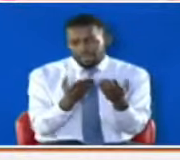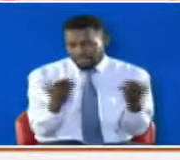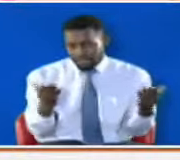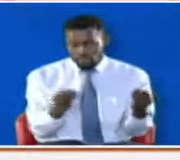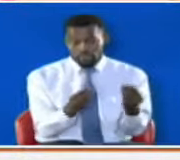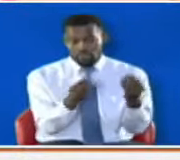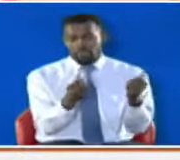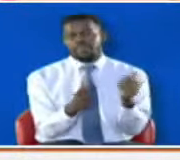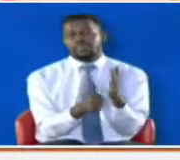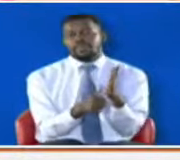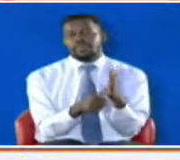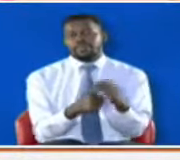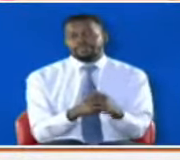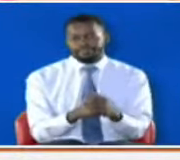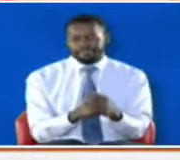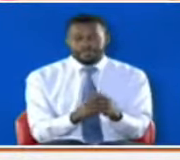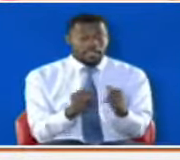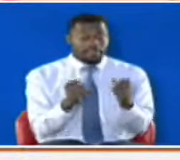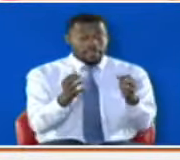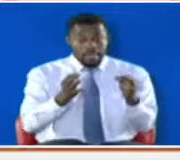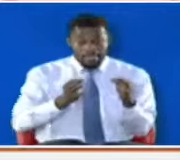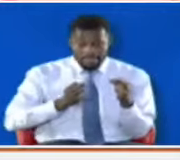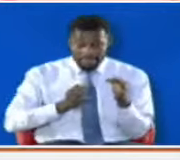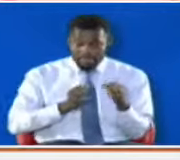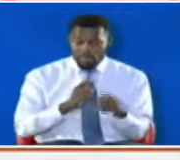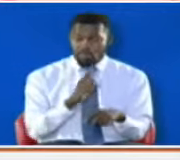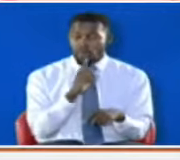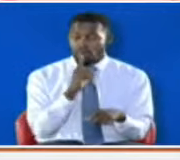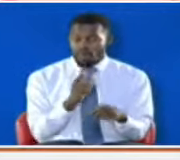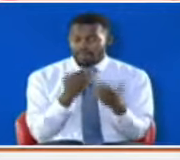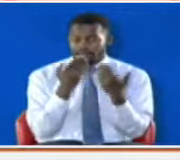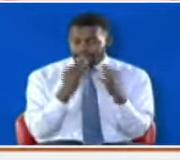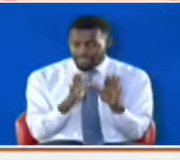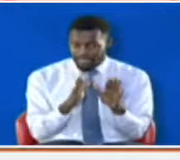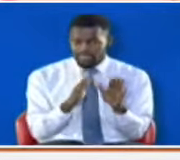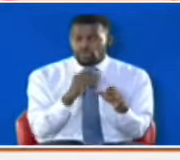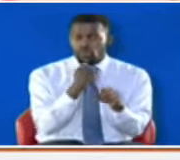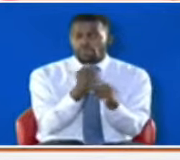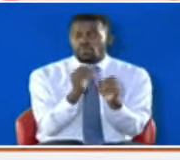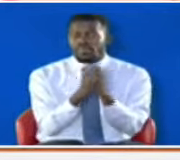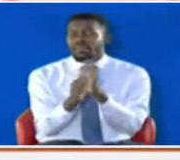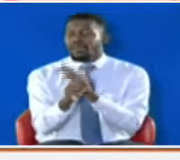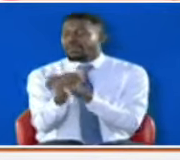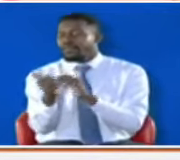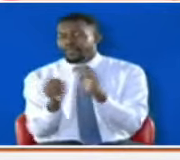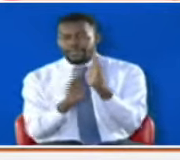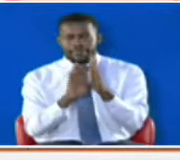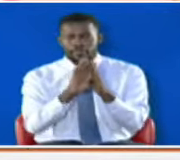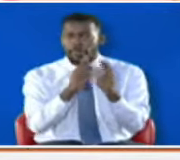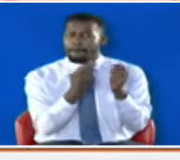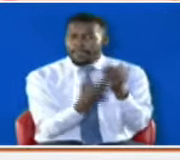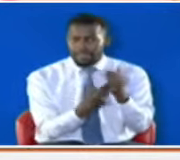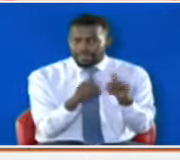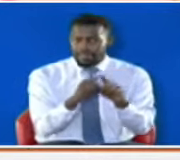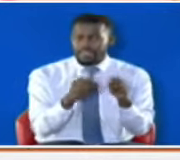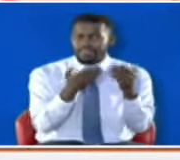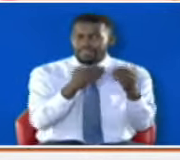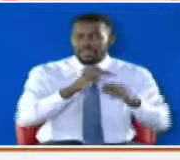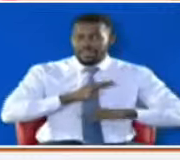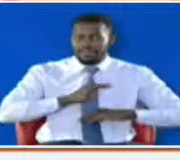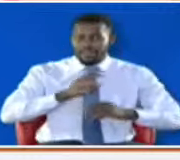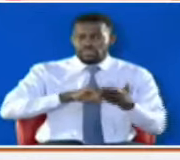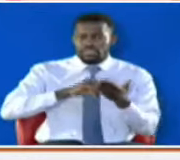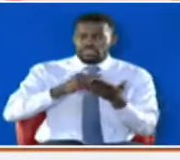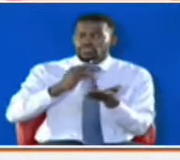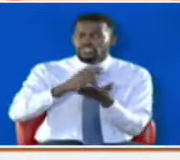Treasury has been directed to provide adequate resources and work with other development partners to provide for the purchase and supply of